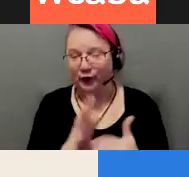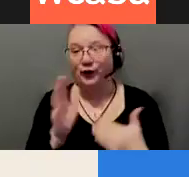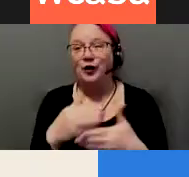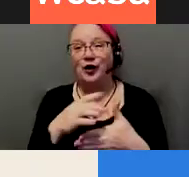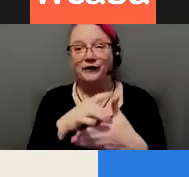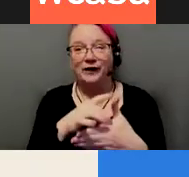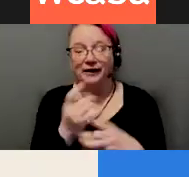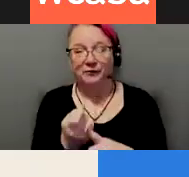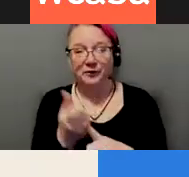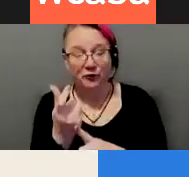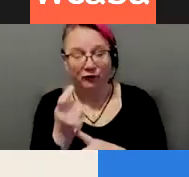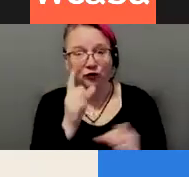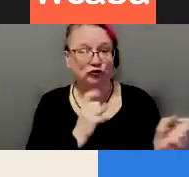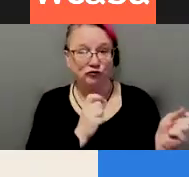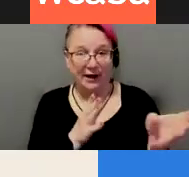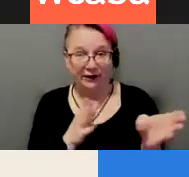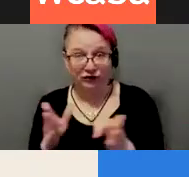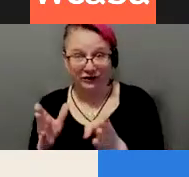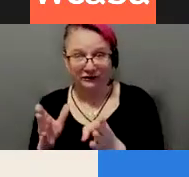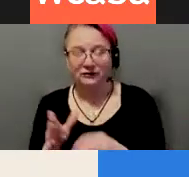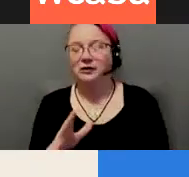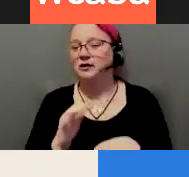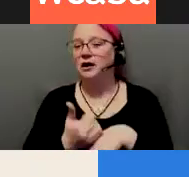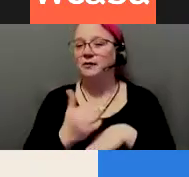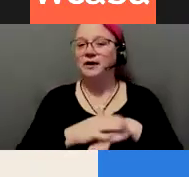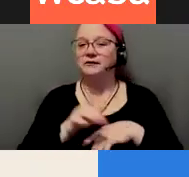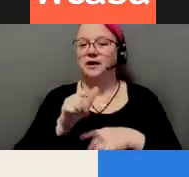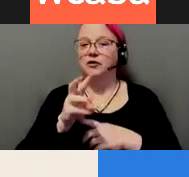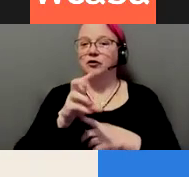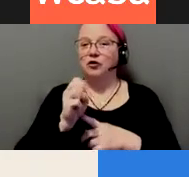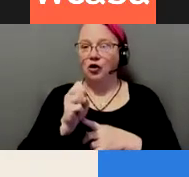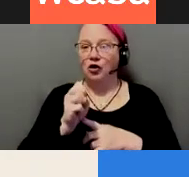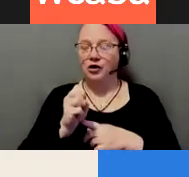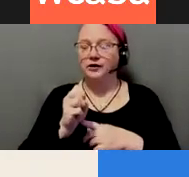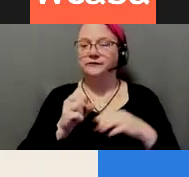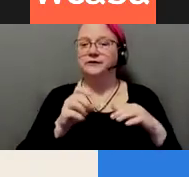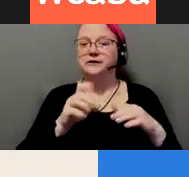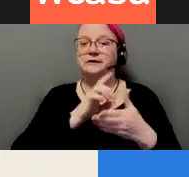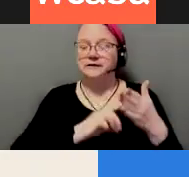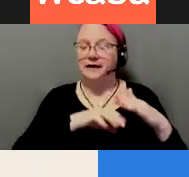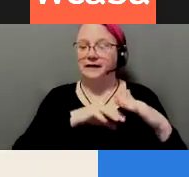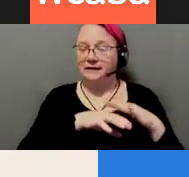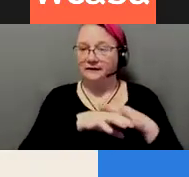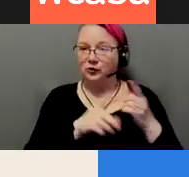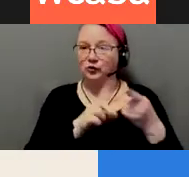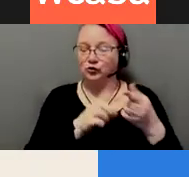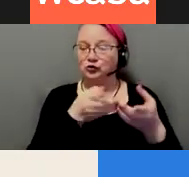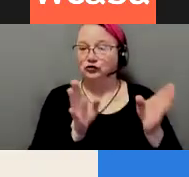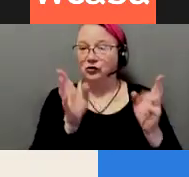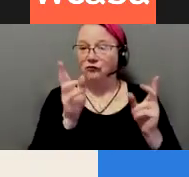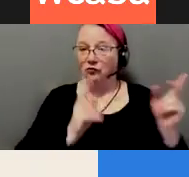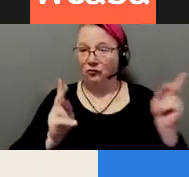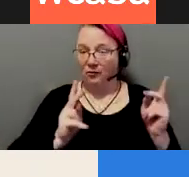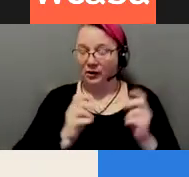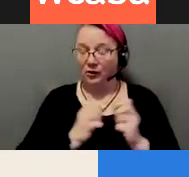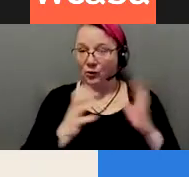removal strategies that we're about to discuss are based on laws that are designed to be accessible to the general public without an attorney.